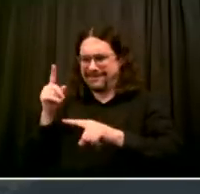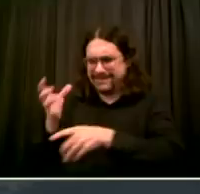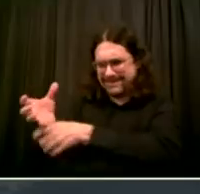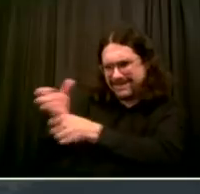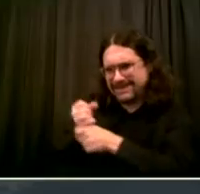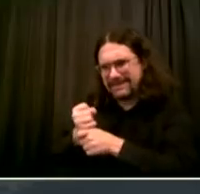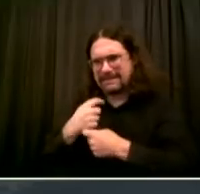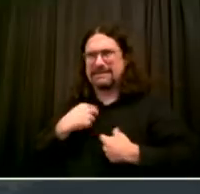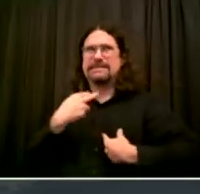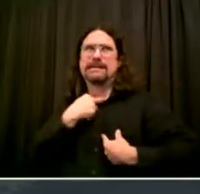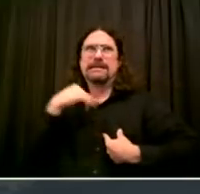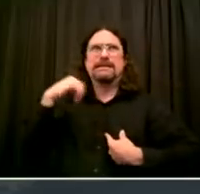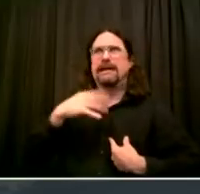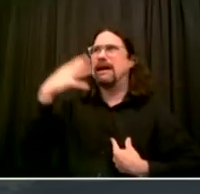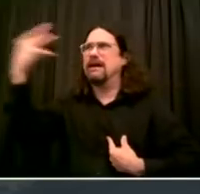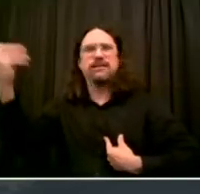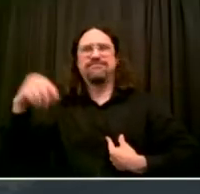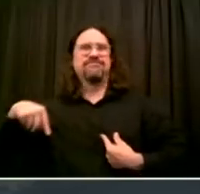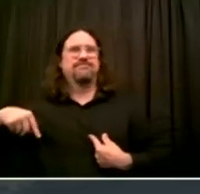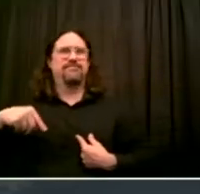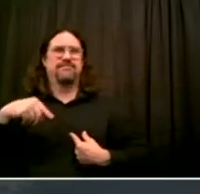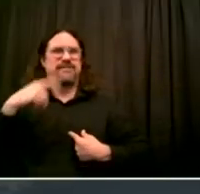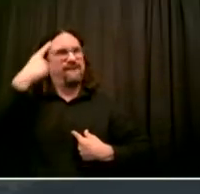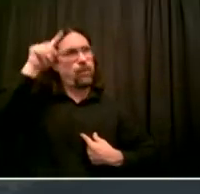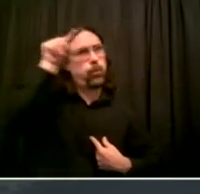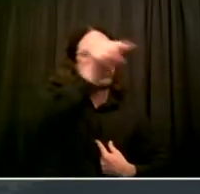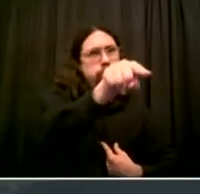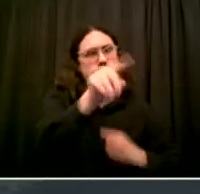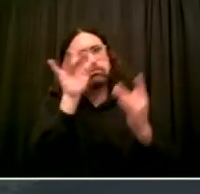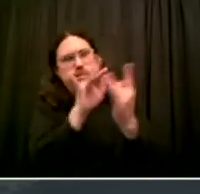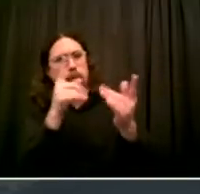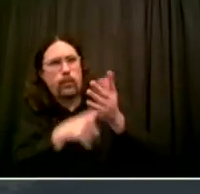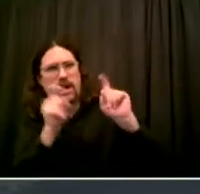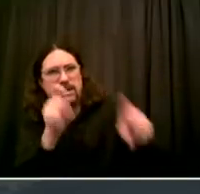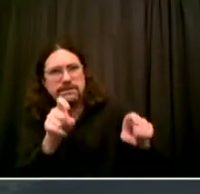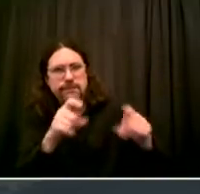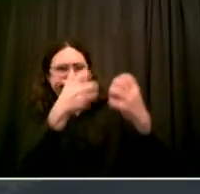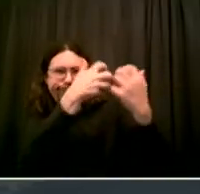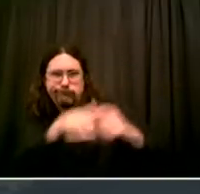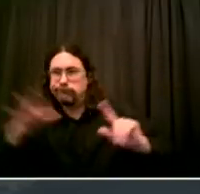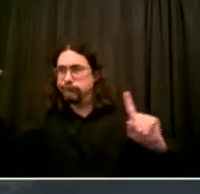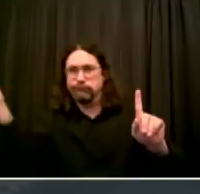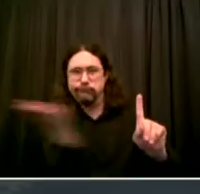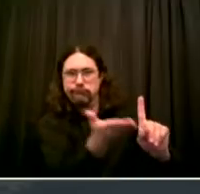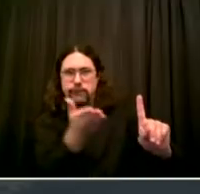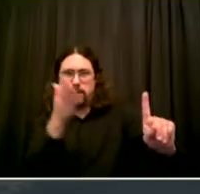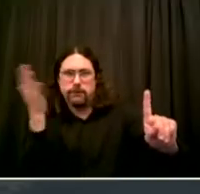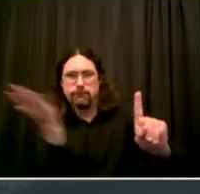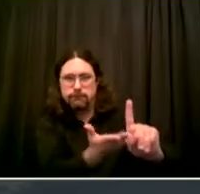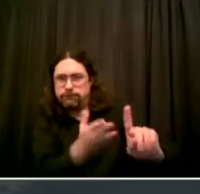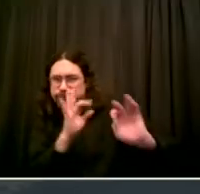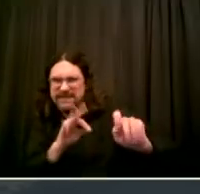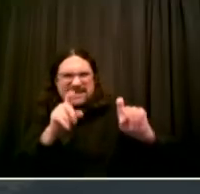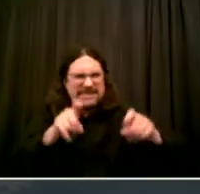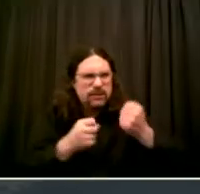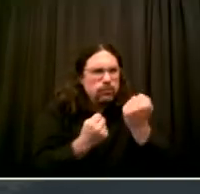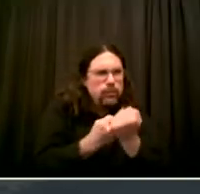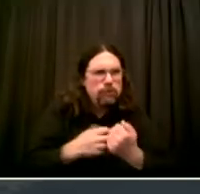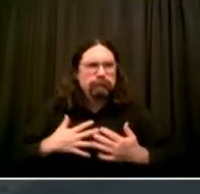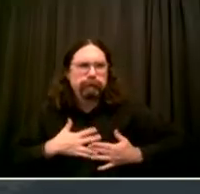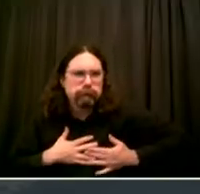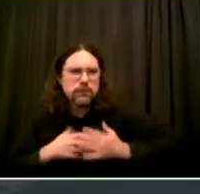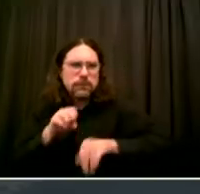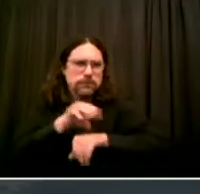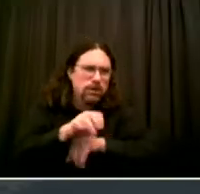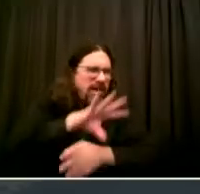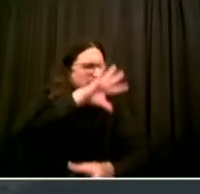But what if you can't do that? What if a hotel is a better option? Well, that's going to be true of folks who live in very cramped